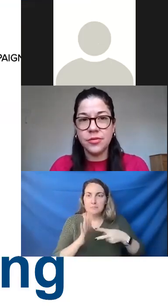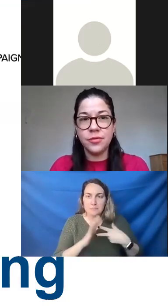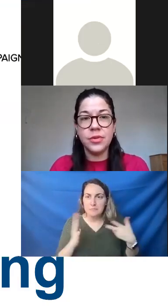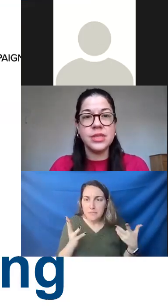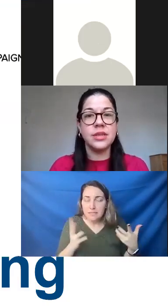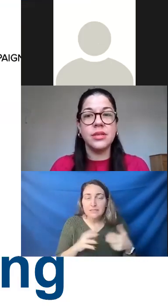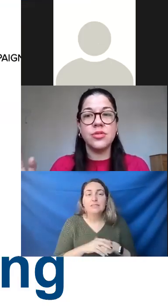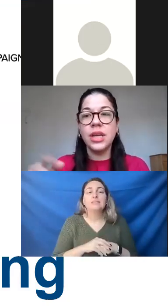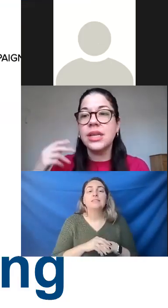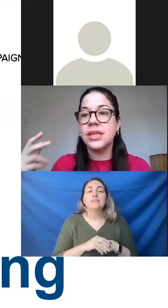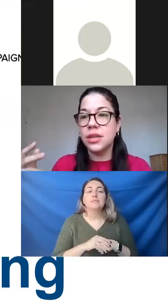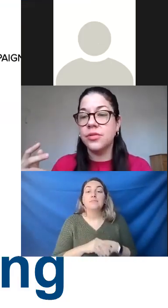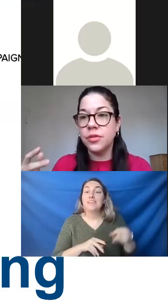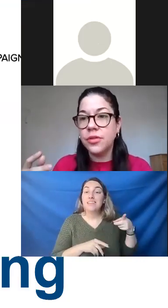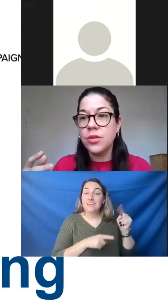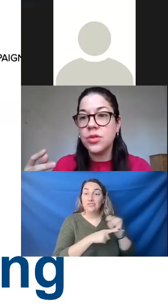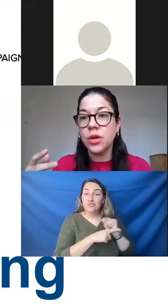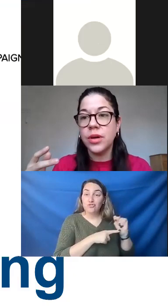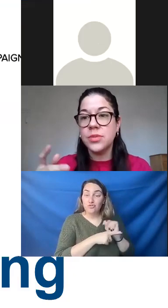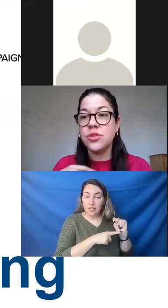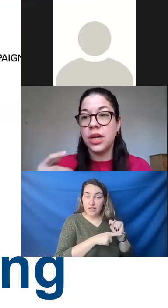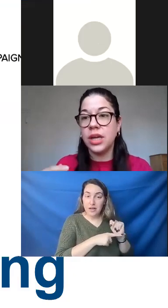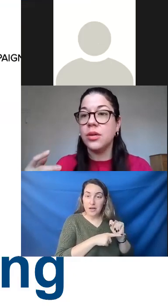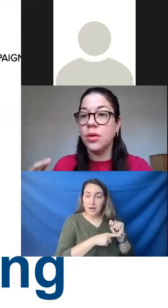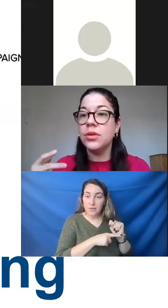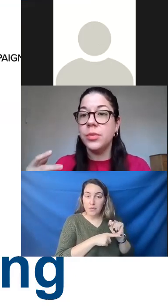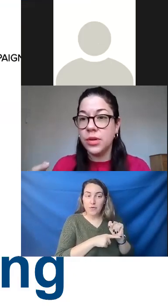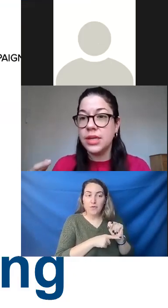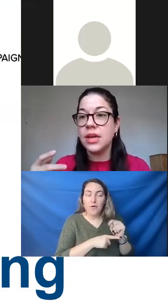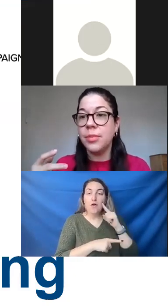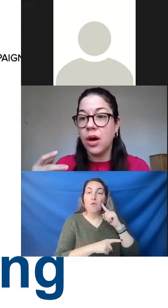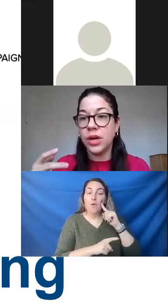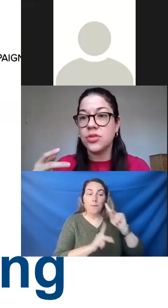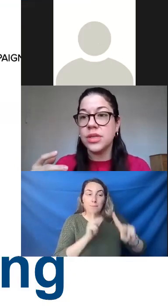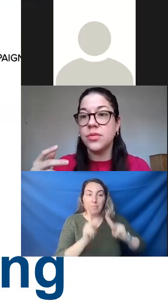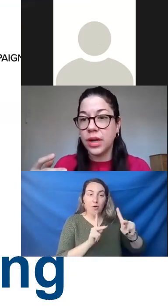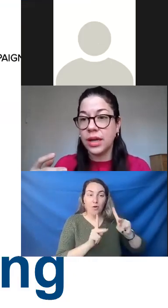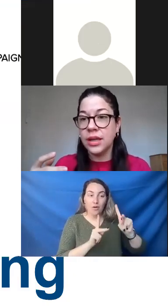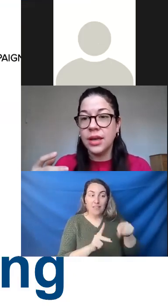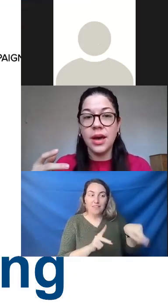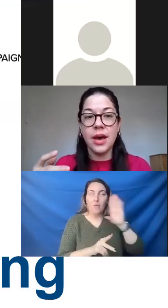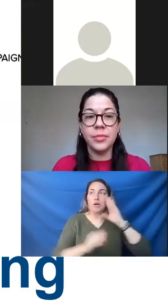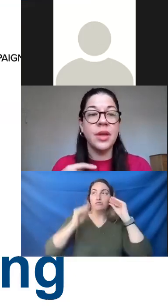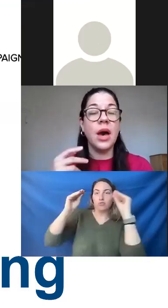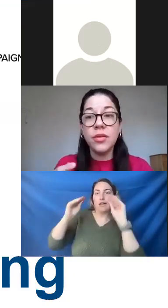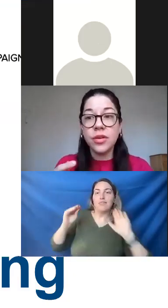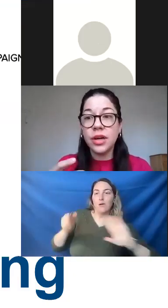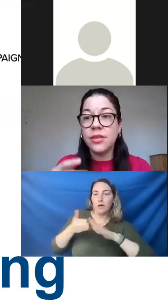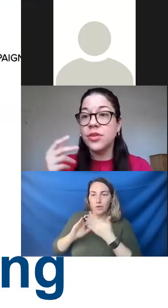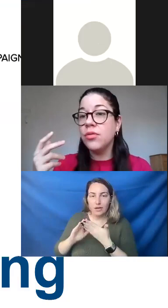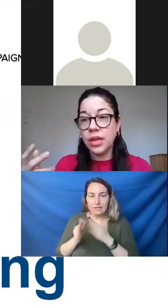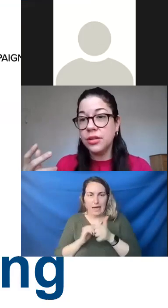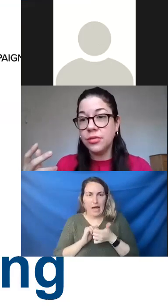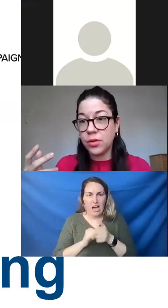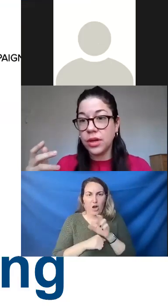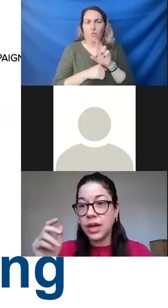is this training is geared for folks who are going to be training their own communities about ranked choice voting. However, if